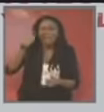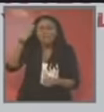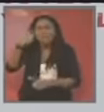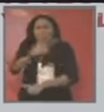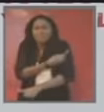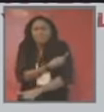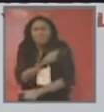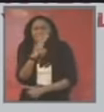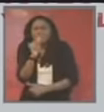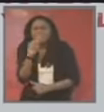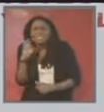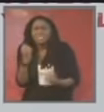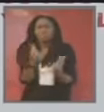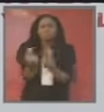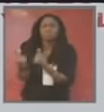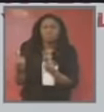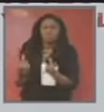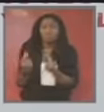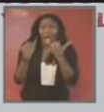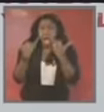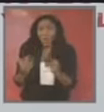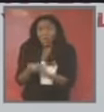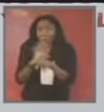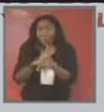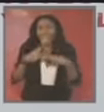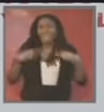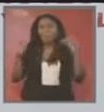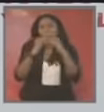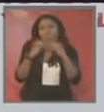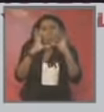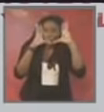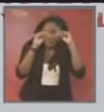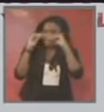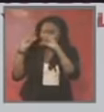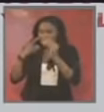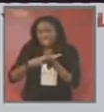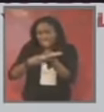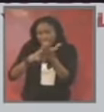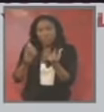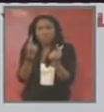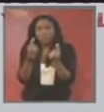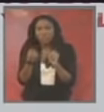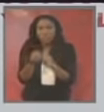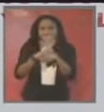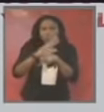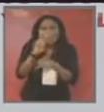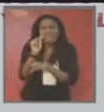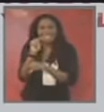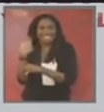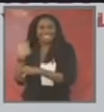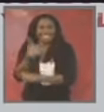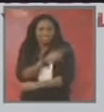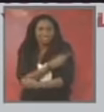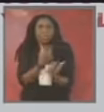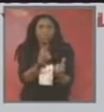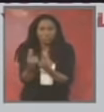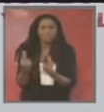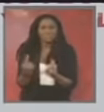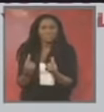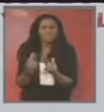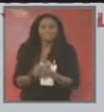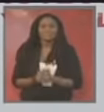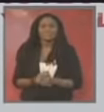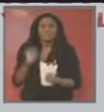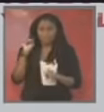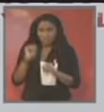but for COVID-19, we are meeting more often, and we establish a sort of virtual meeting group. So when Professor Simeon speaks, it is in that context as a